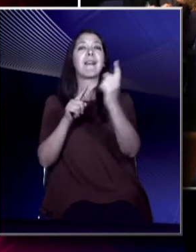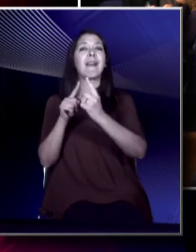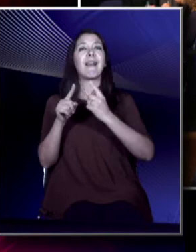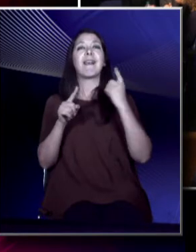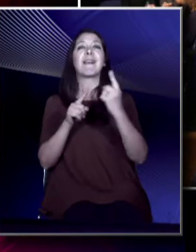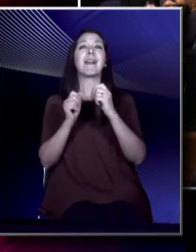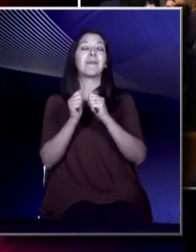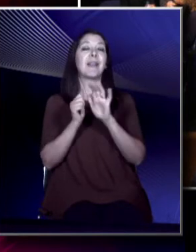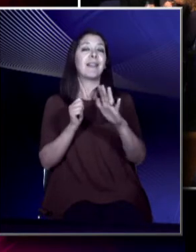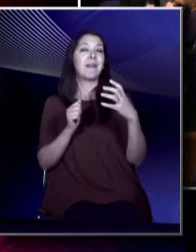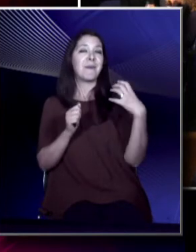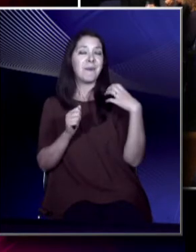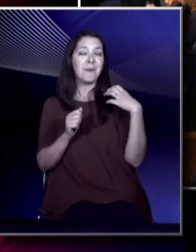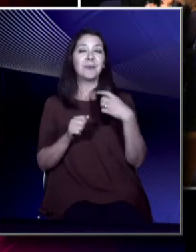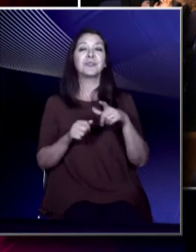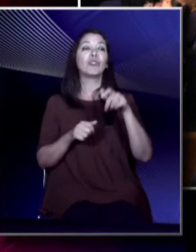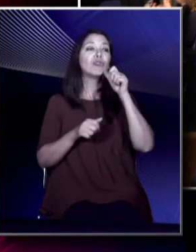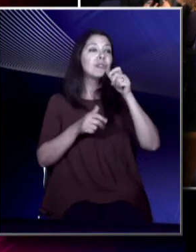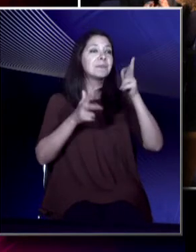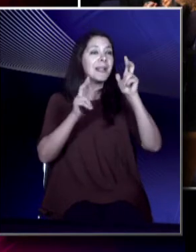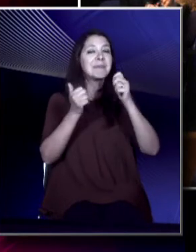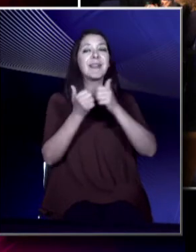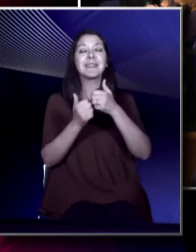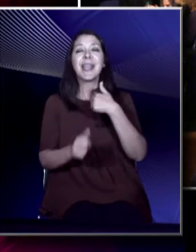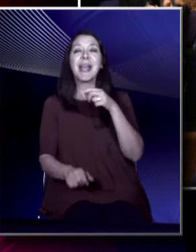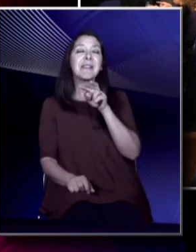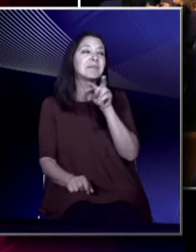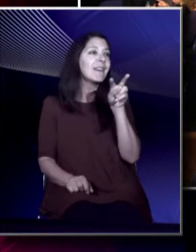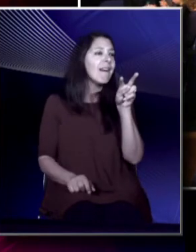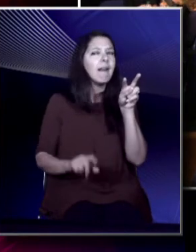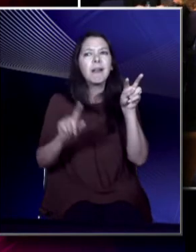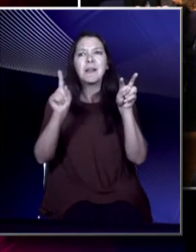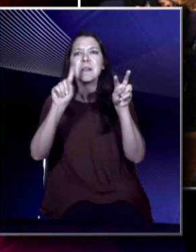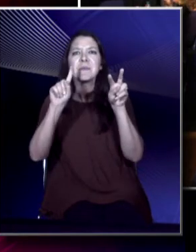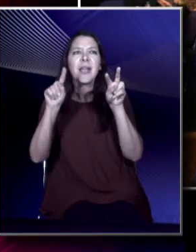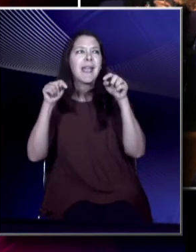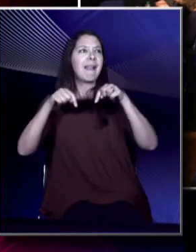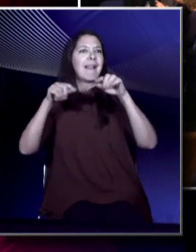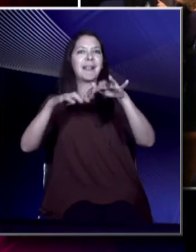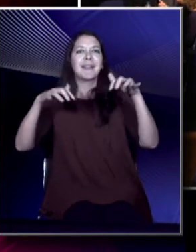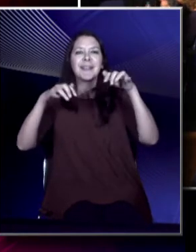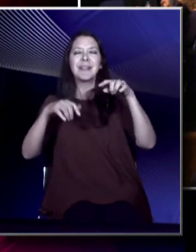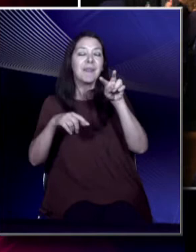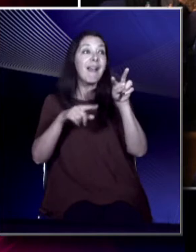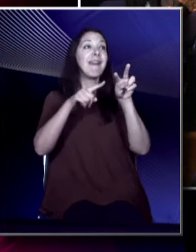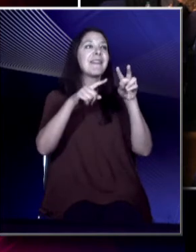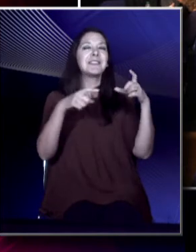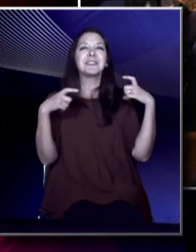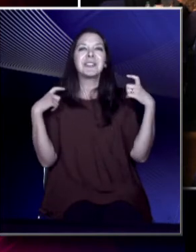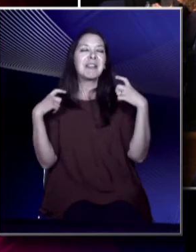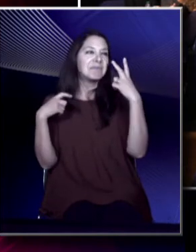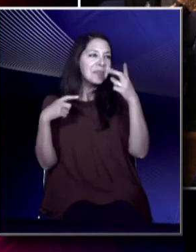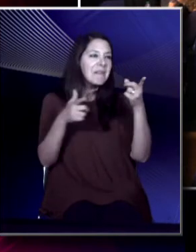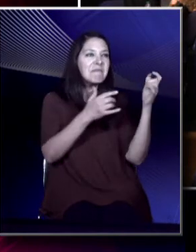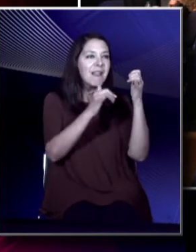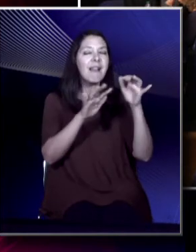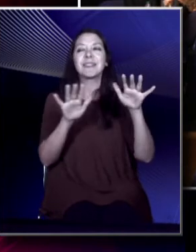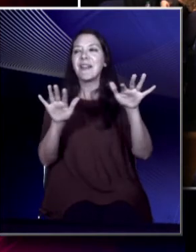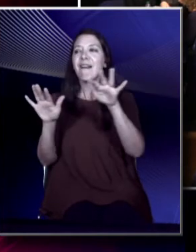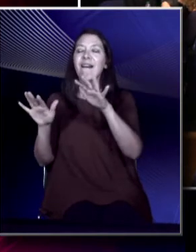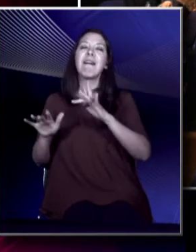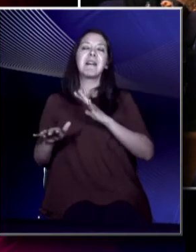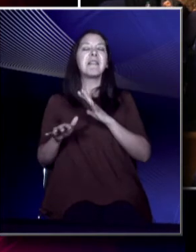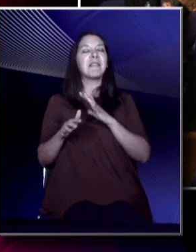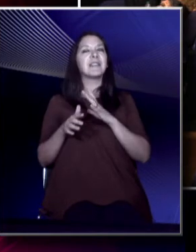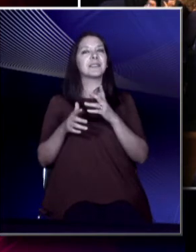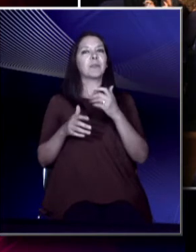coaches, as well as the girls' basketball game as I was trying to find the room. So I apologize sincerely for my tardiness, but